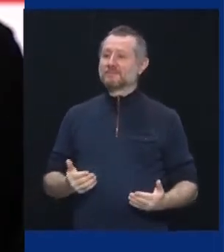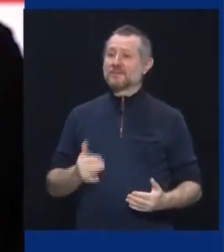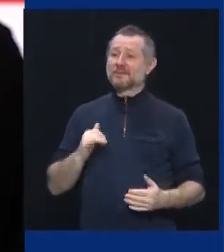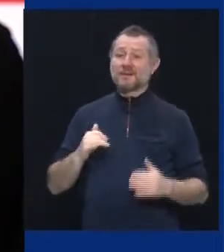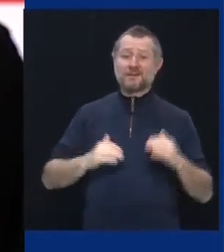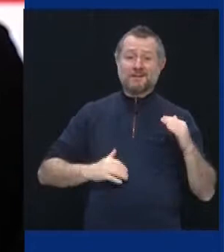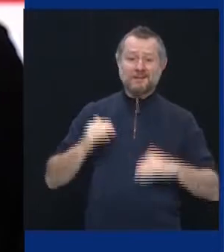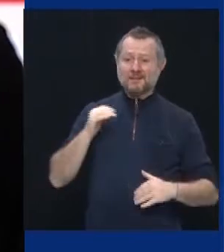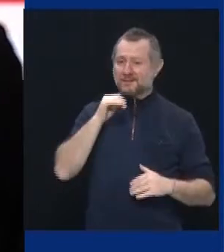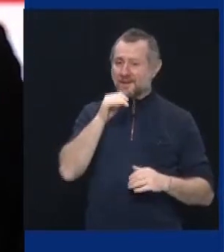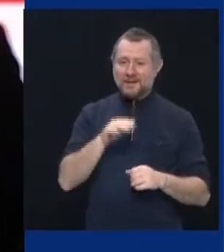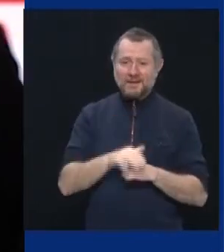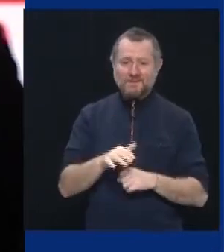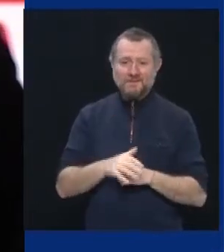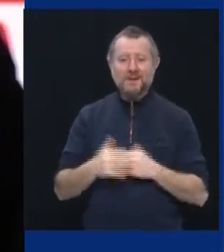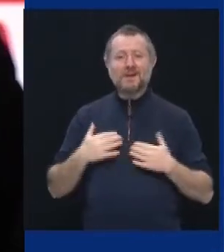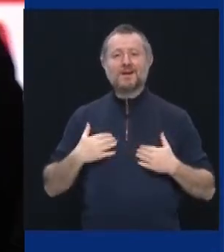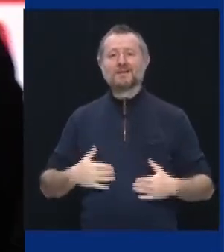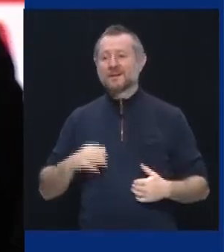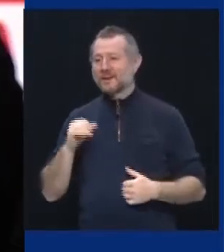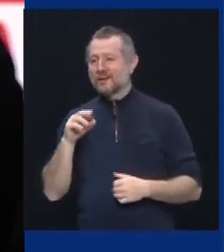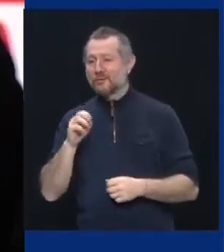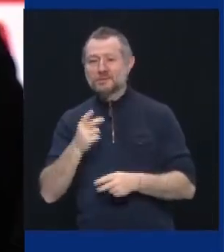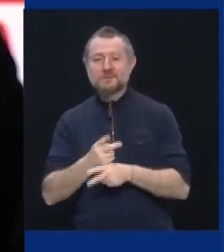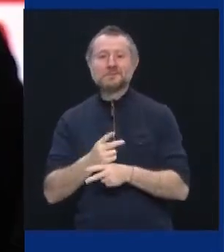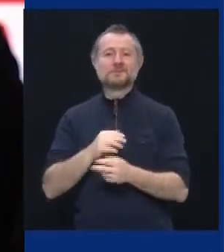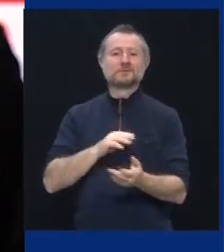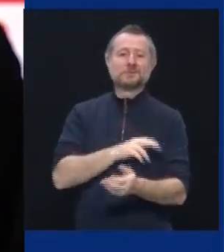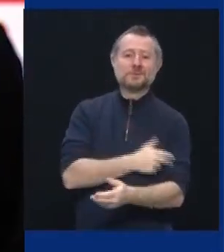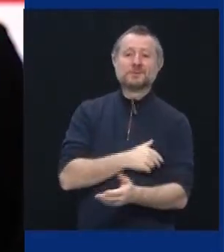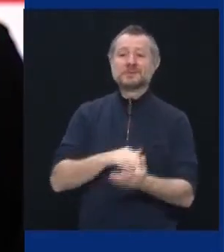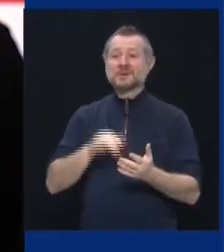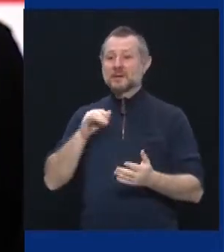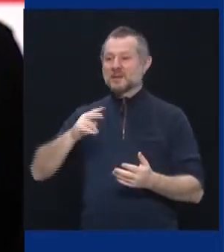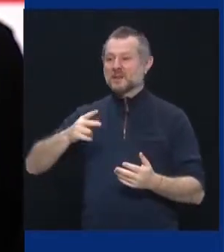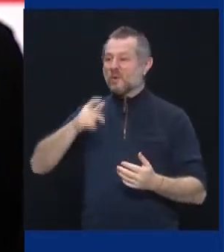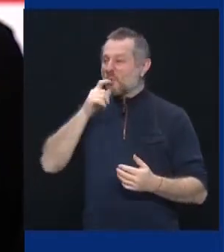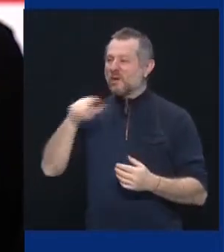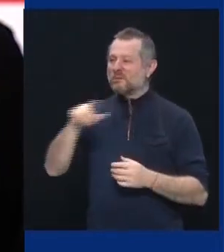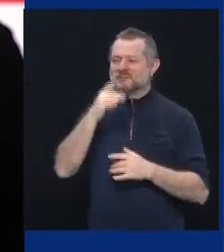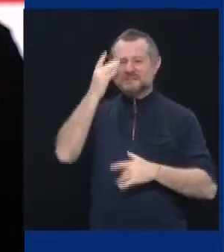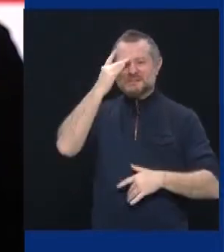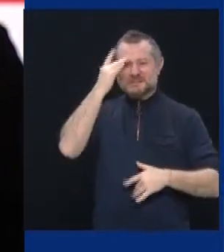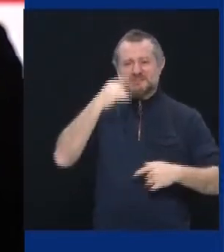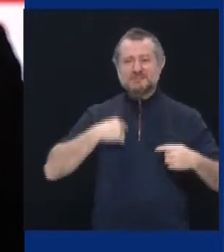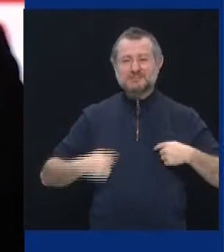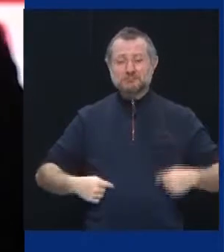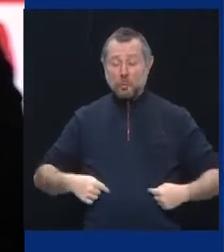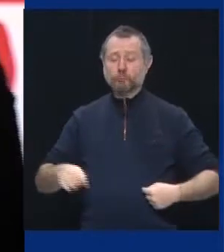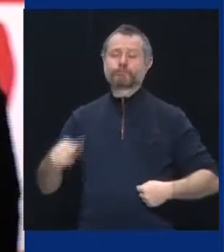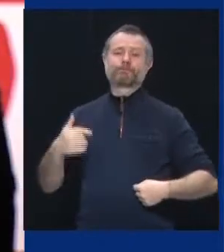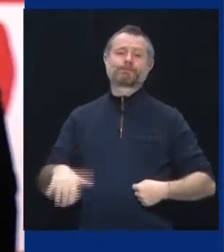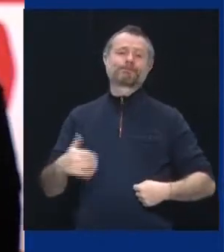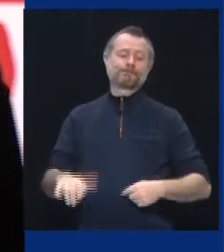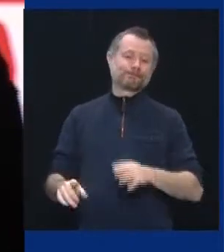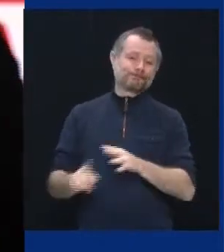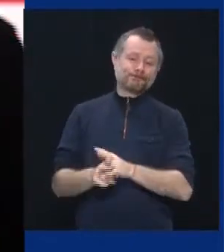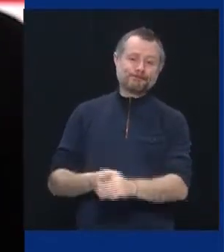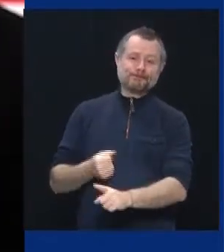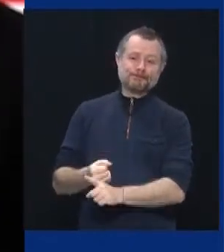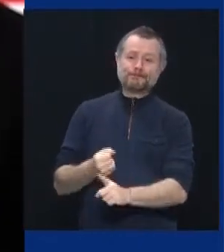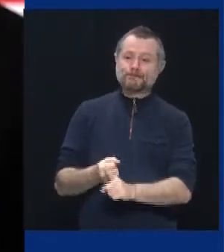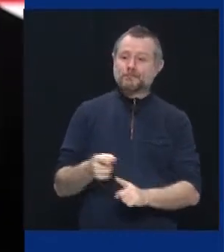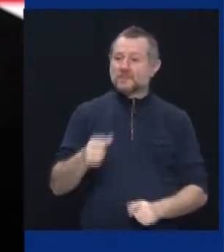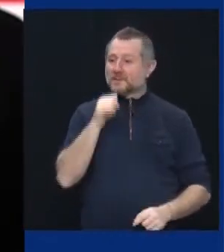care, the higher comorbidities, the higher level of underlying conditions, the fact that there were fewer